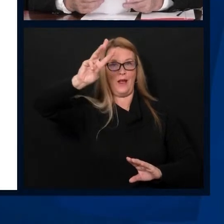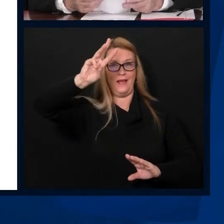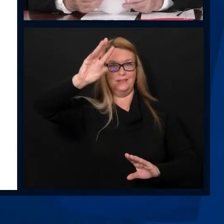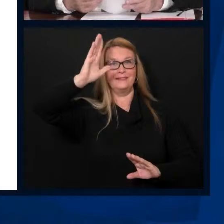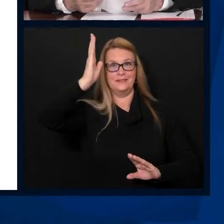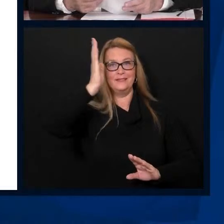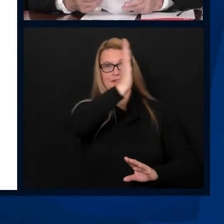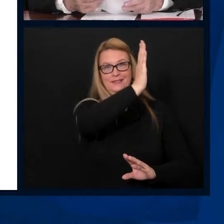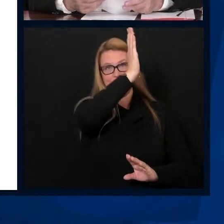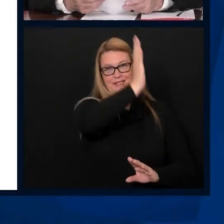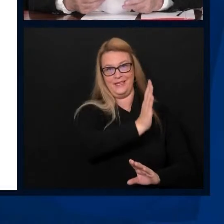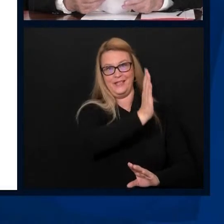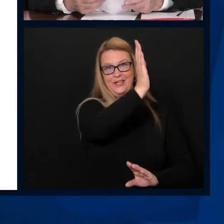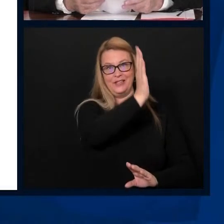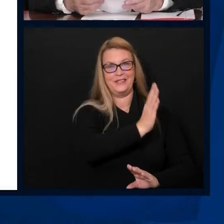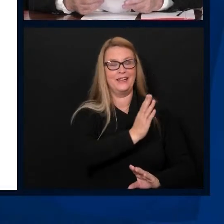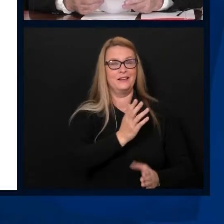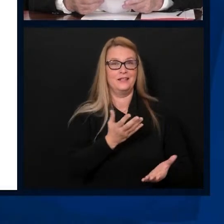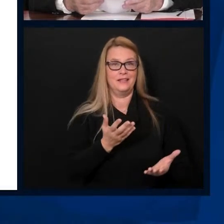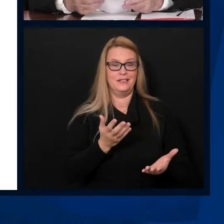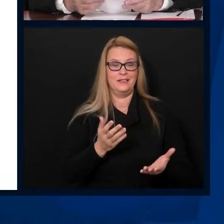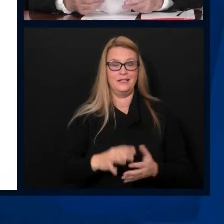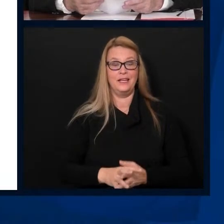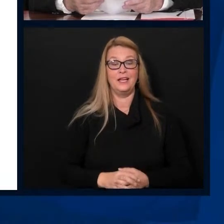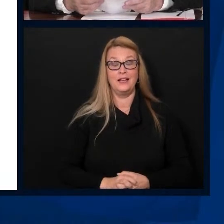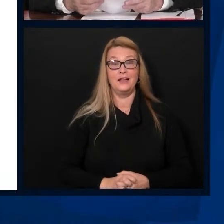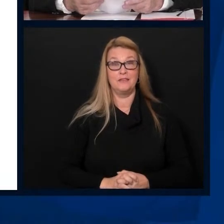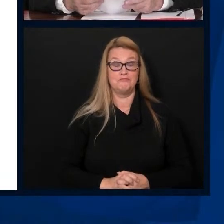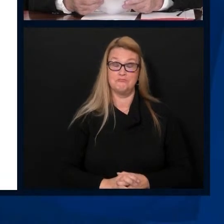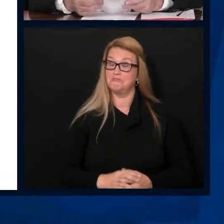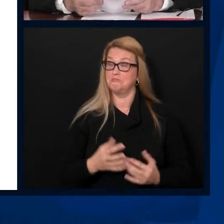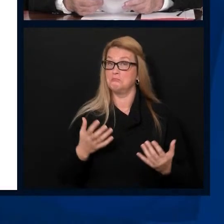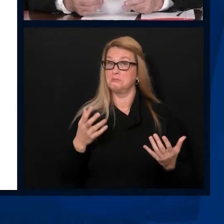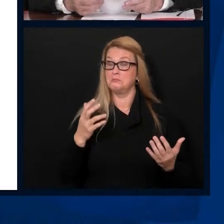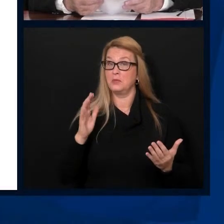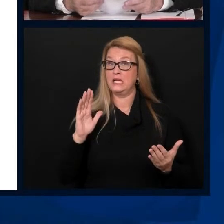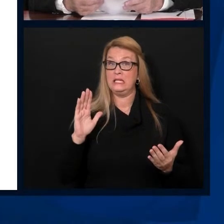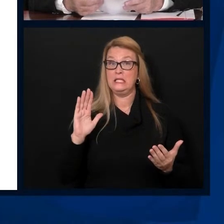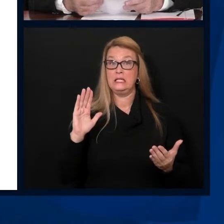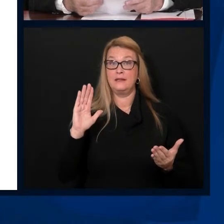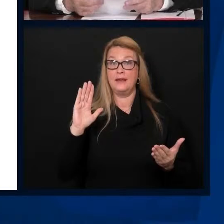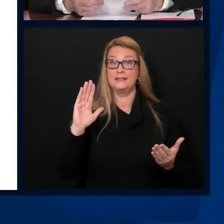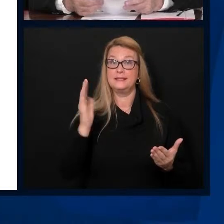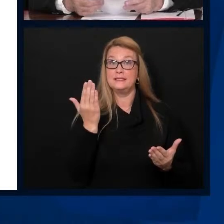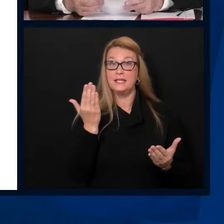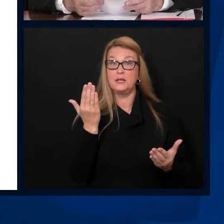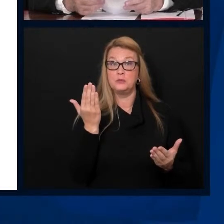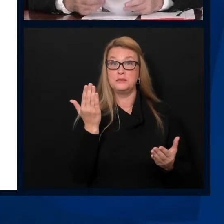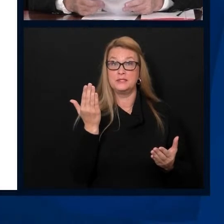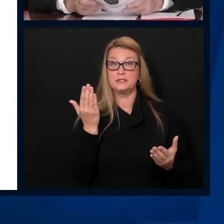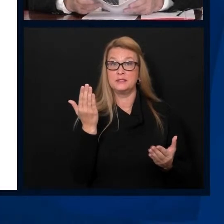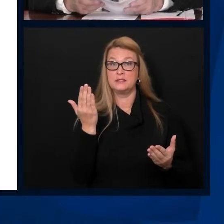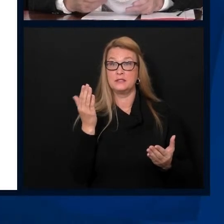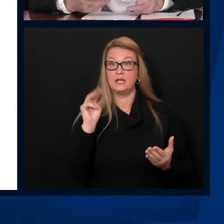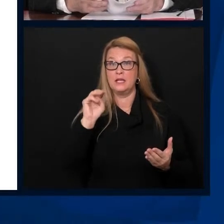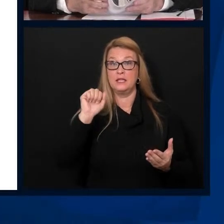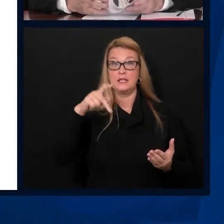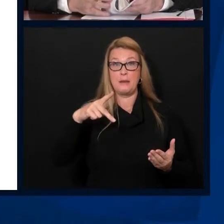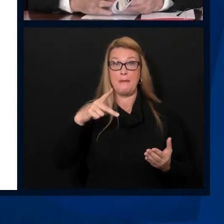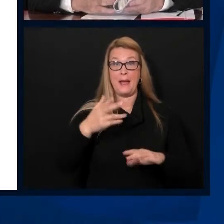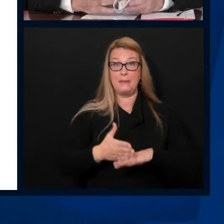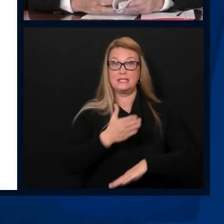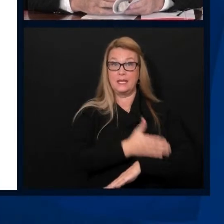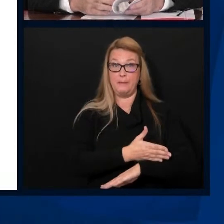know, we've got counties that aren't necessarily border counties, but other than that, really and truly, our map's getting